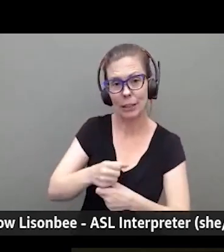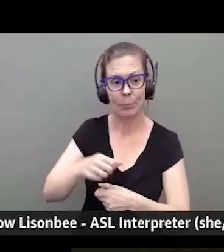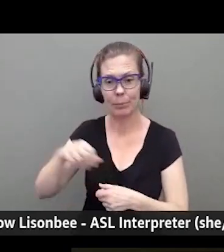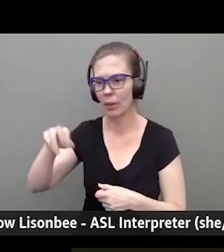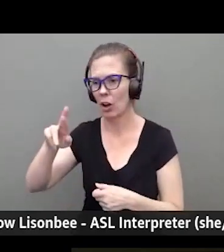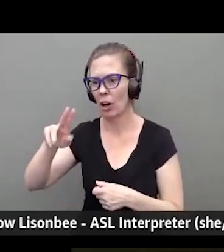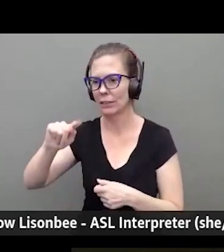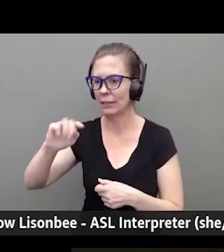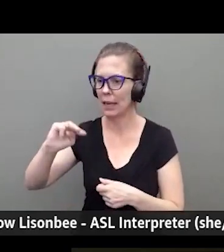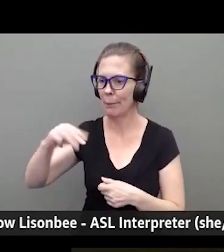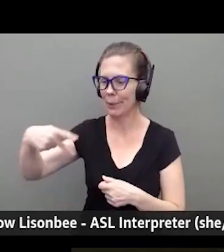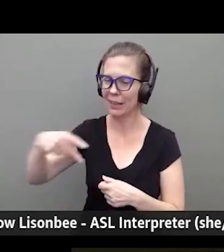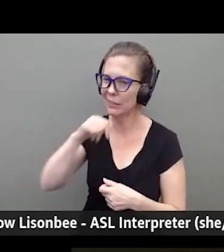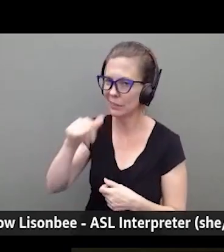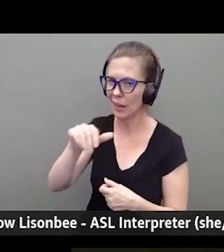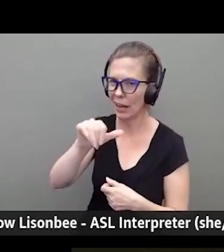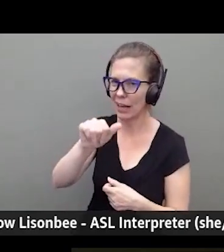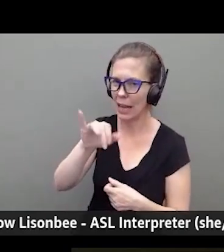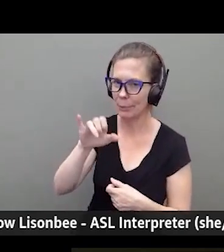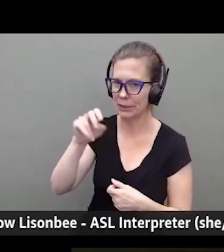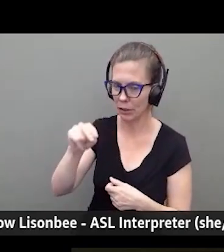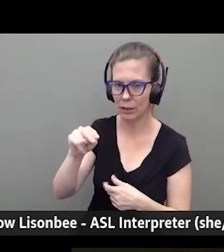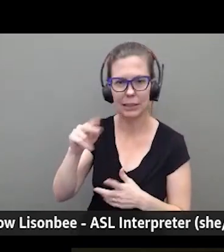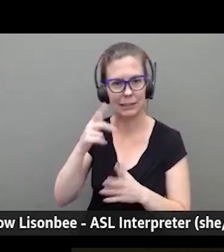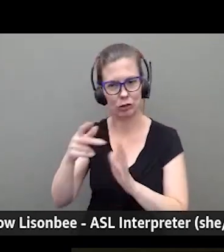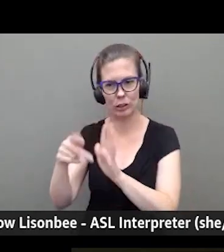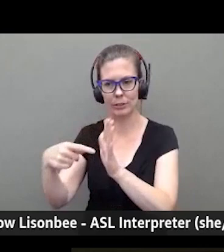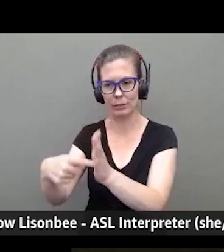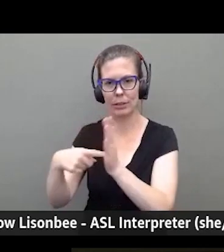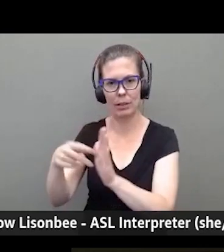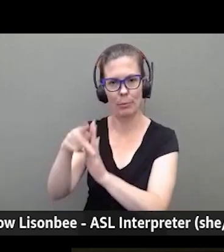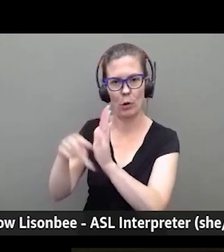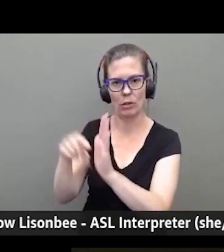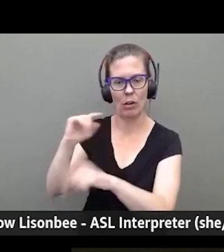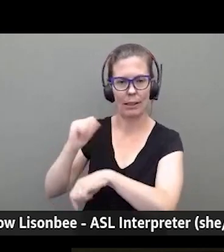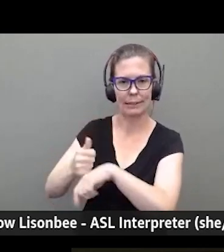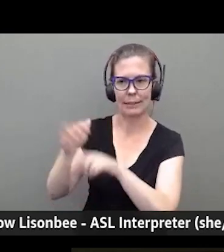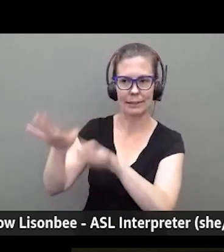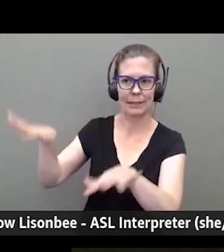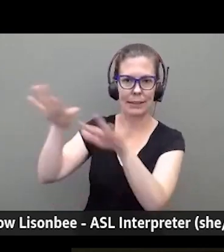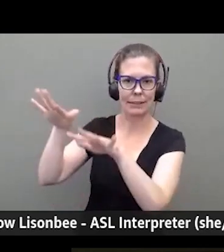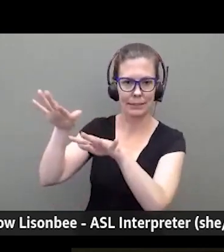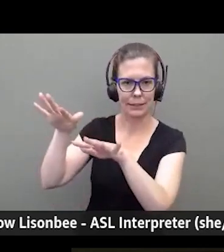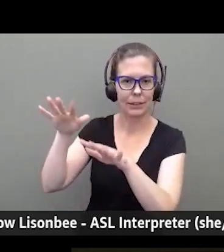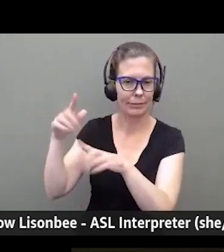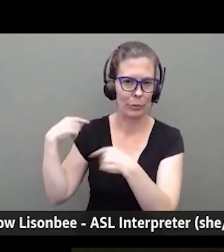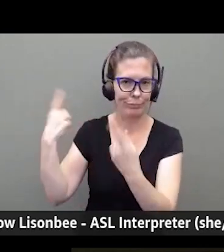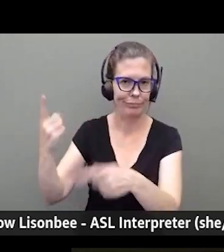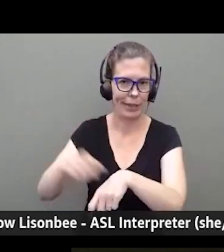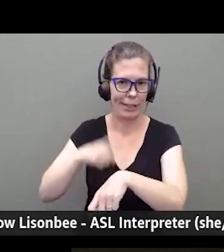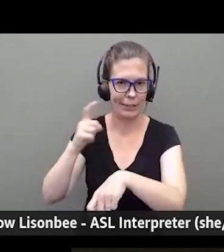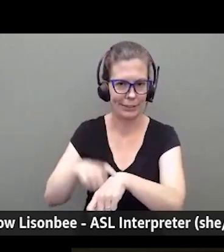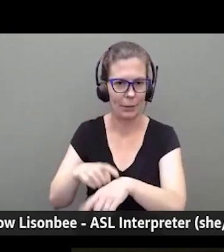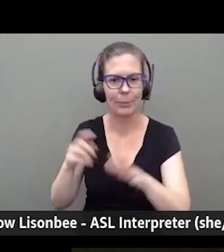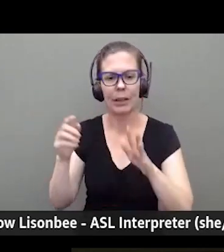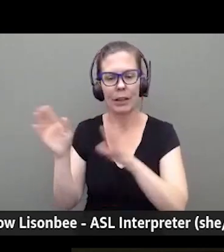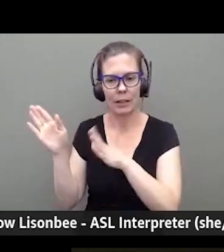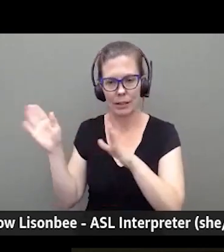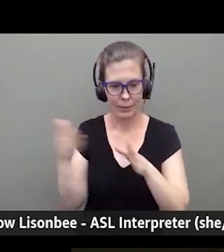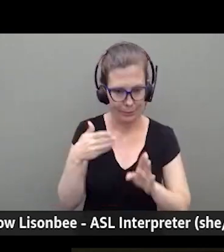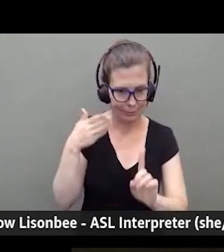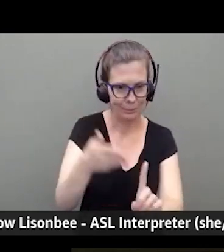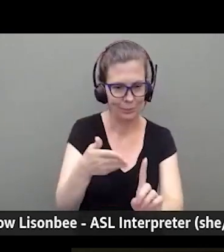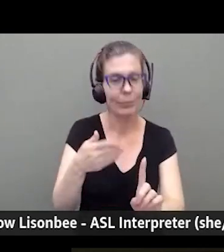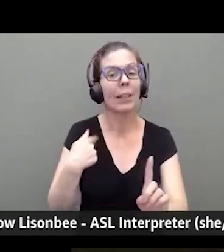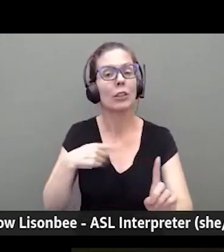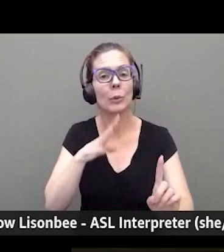isn't really an Amazon acronym, right? It's just a protocol that has existed out there for quite some time. So, okay. So